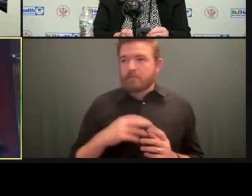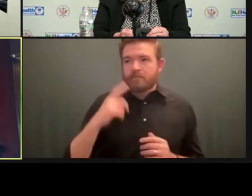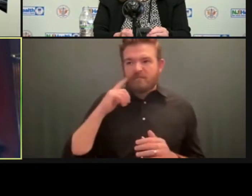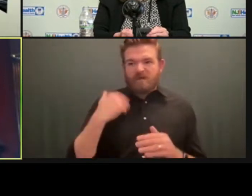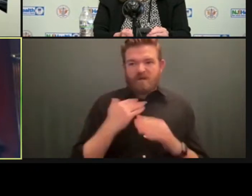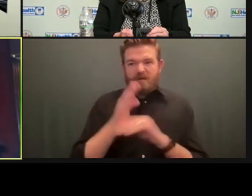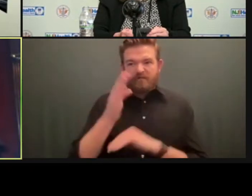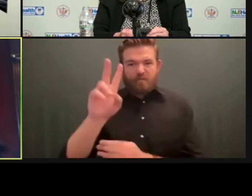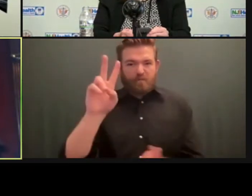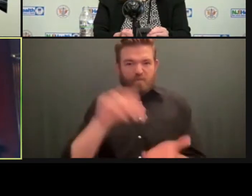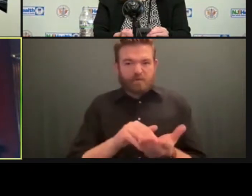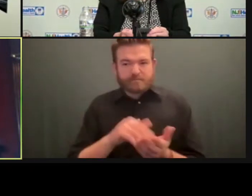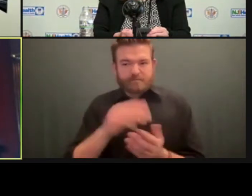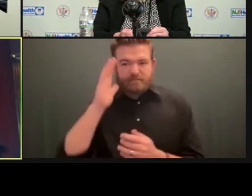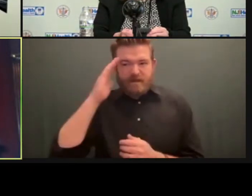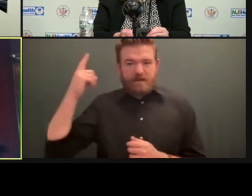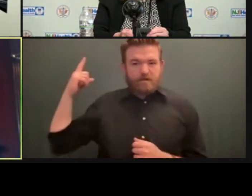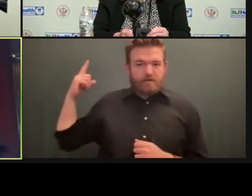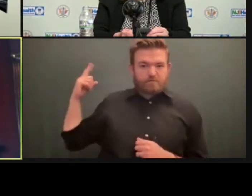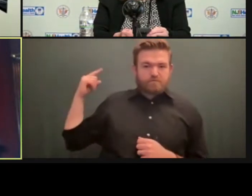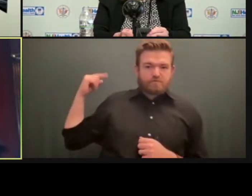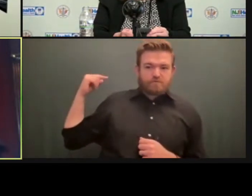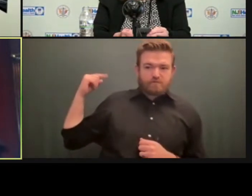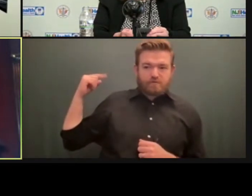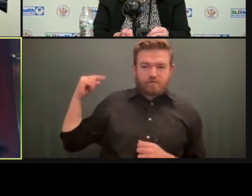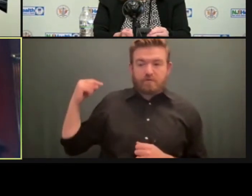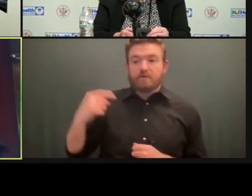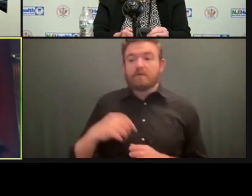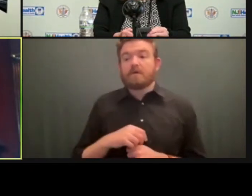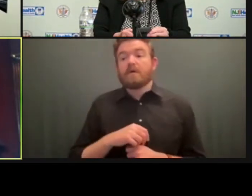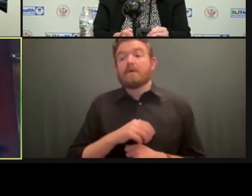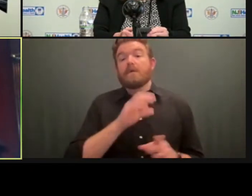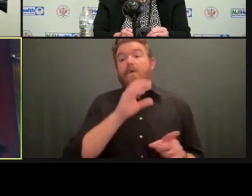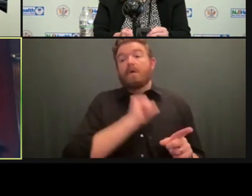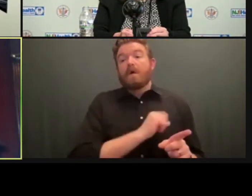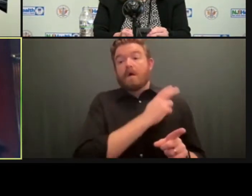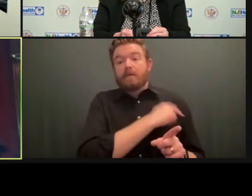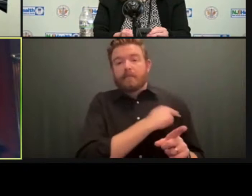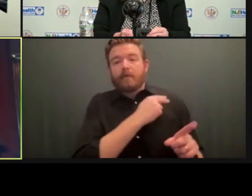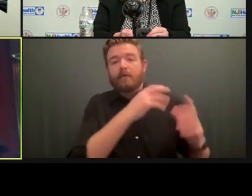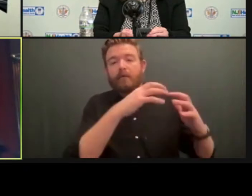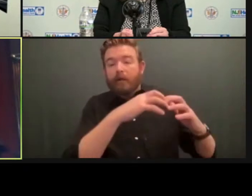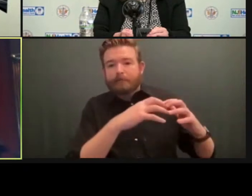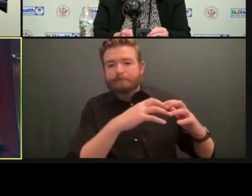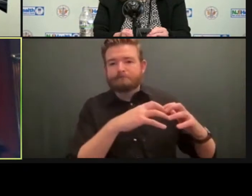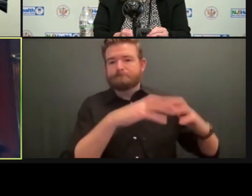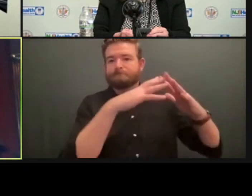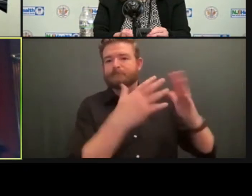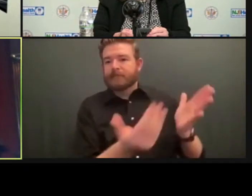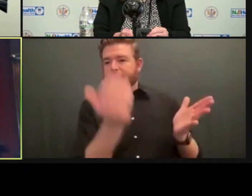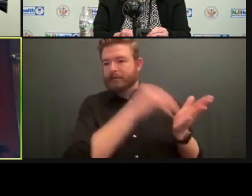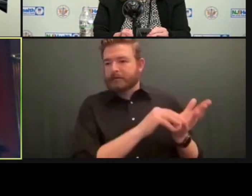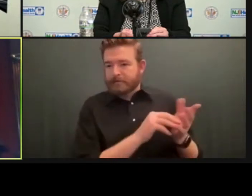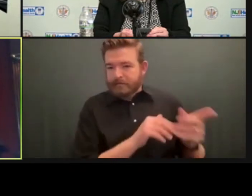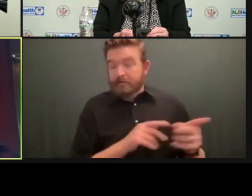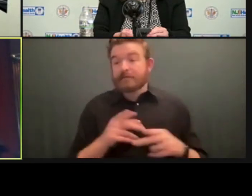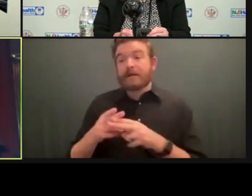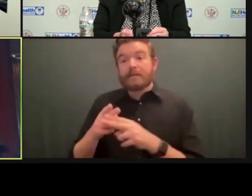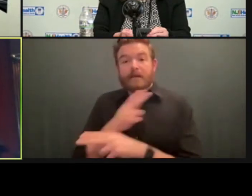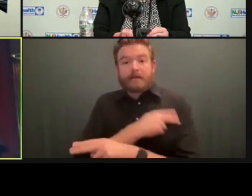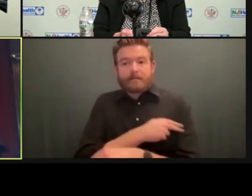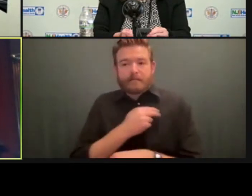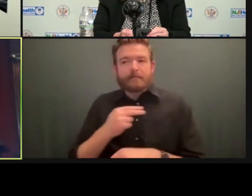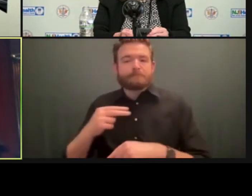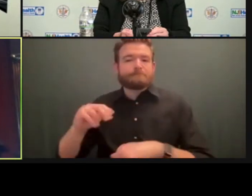year from both the mothballed hospitals that we renovated, as well as the field medical stations that we're in the process of just